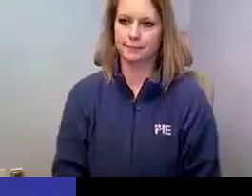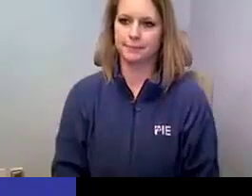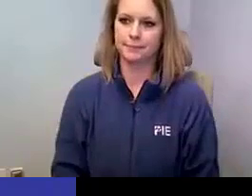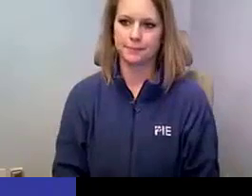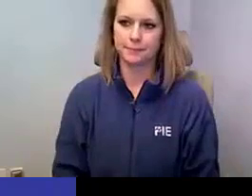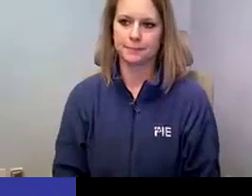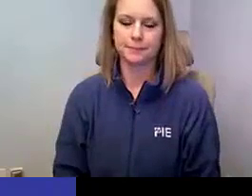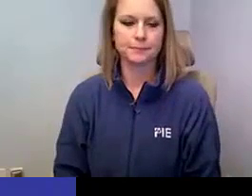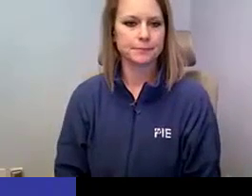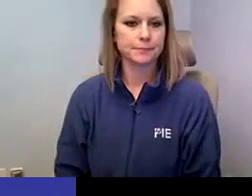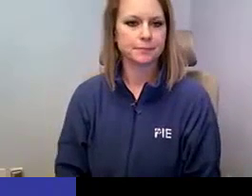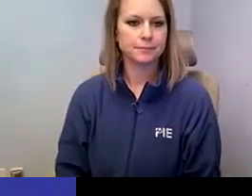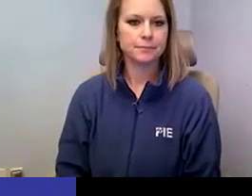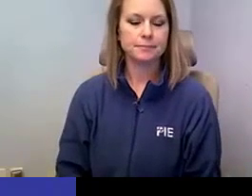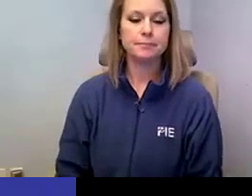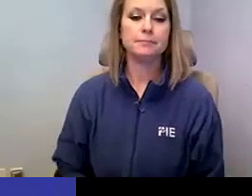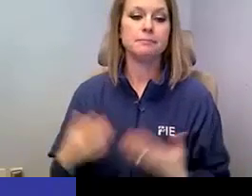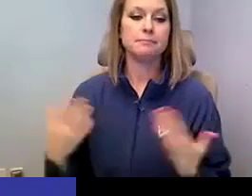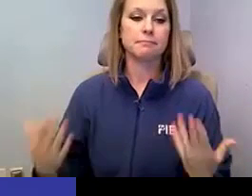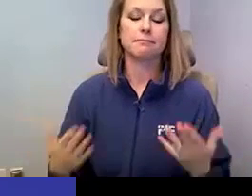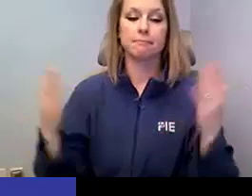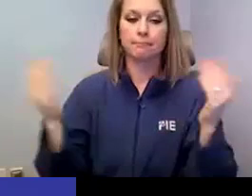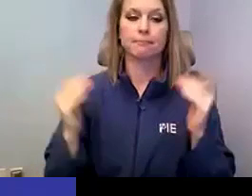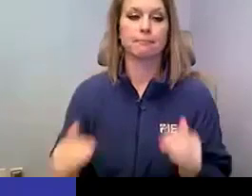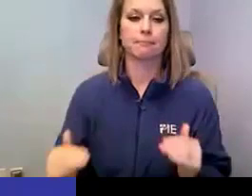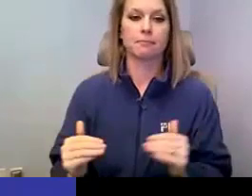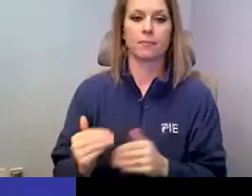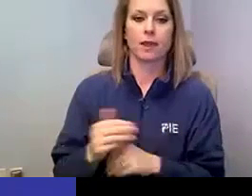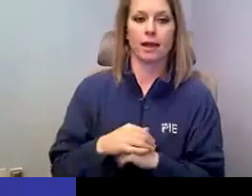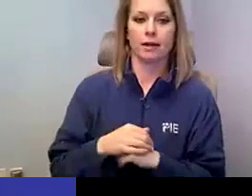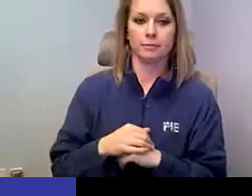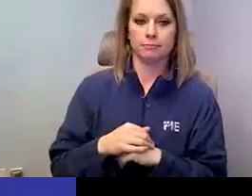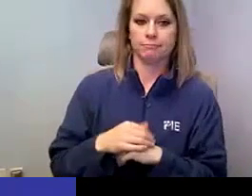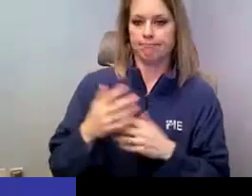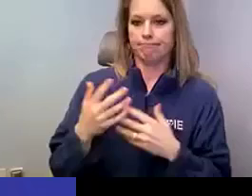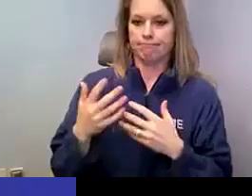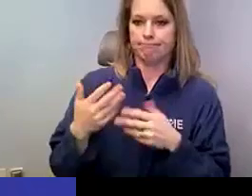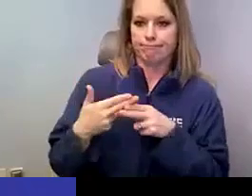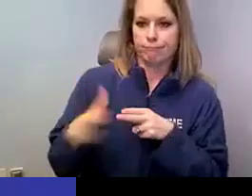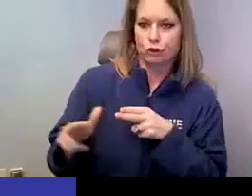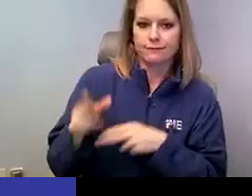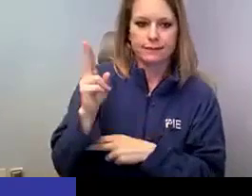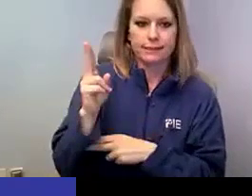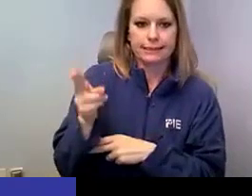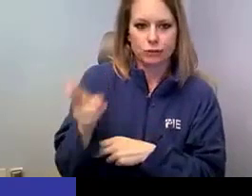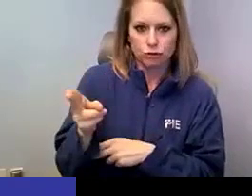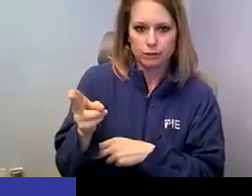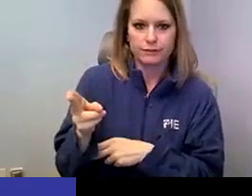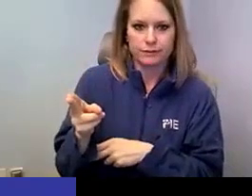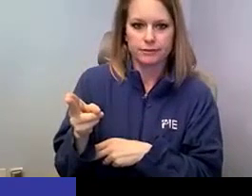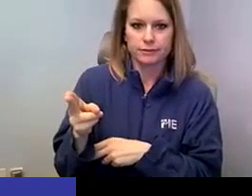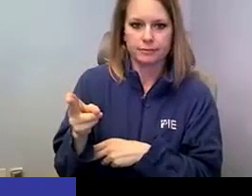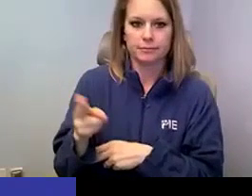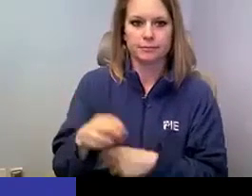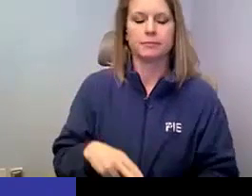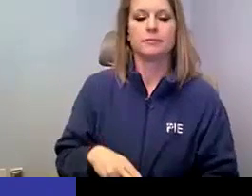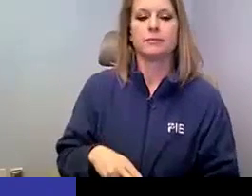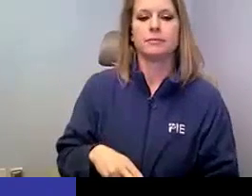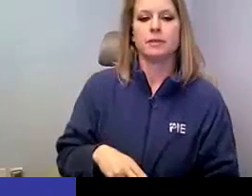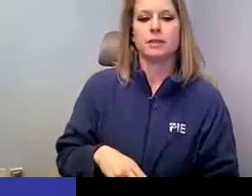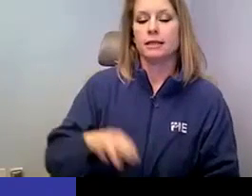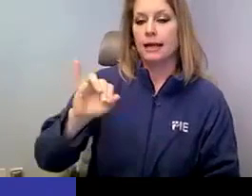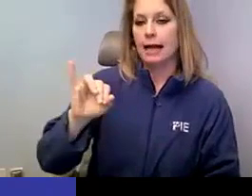So a brief history on emotional behavioral disabilities, or as it's referred to in IDEA, emotional